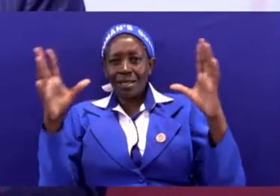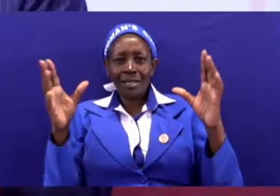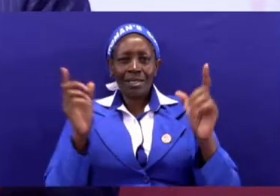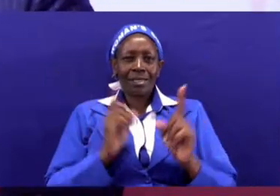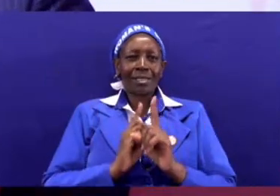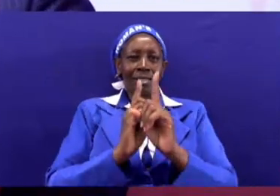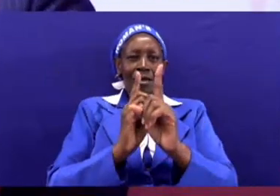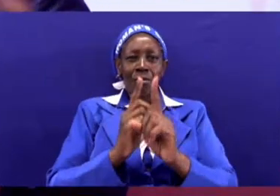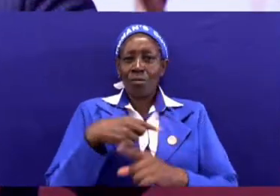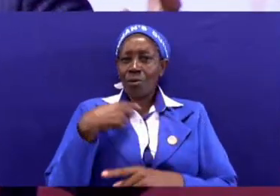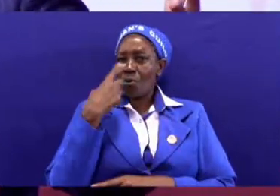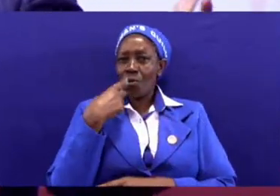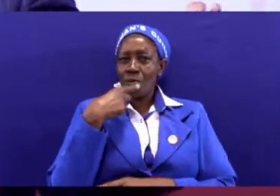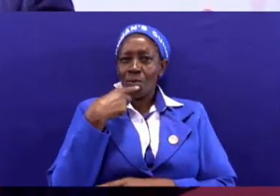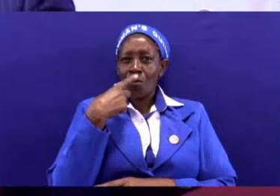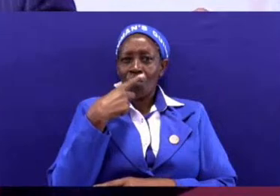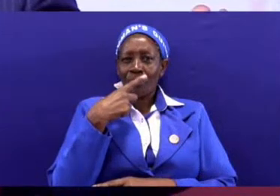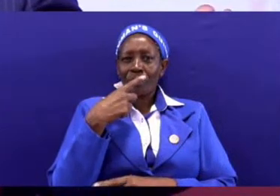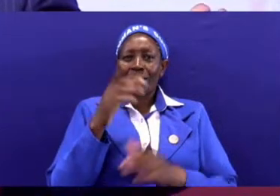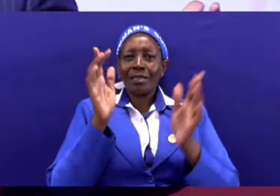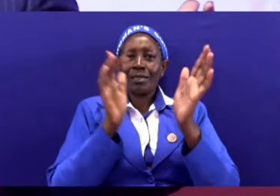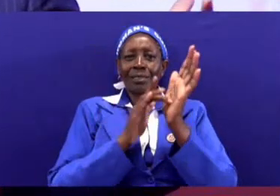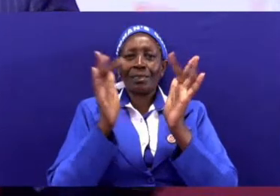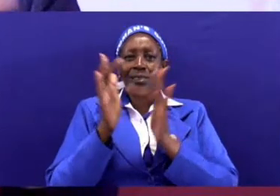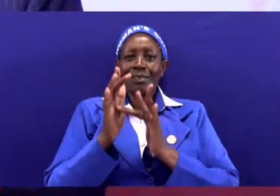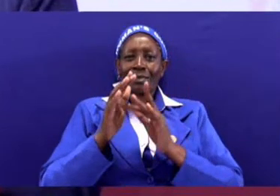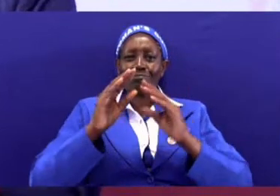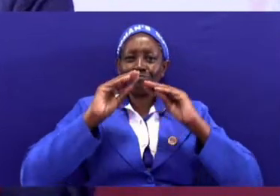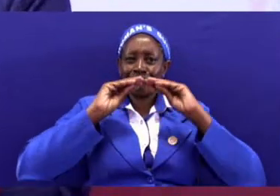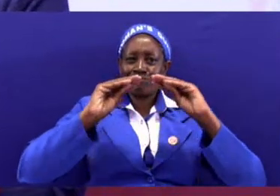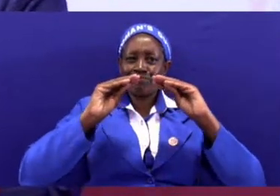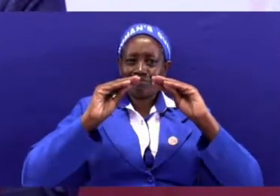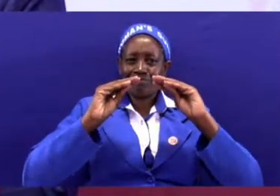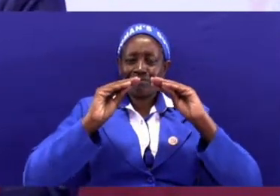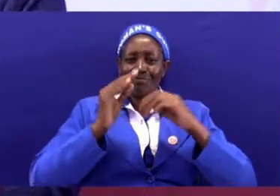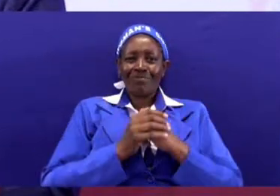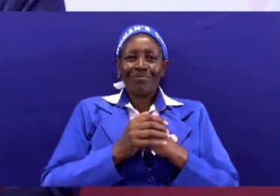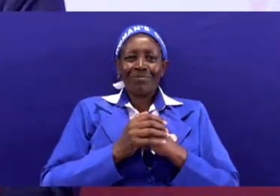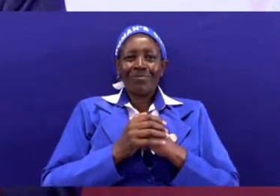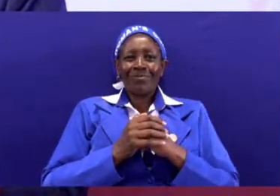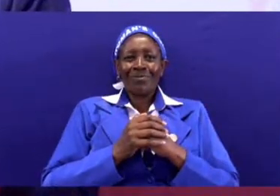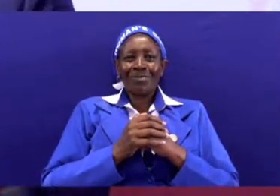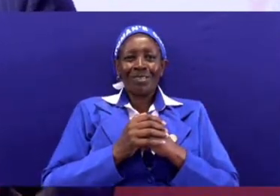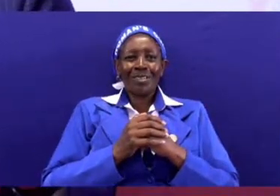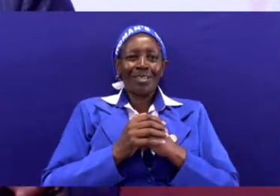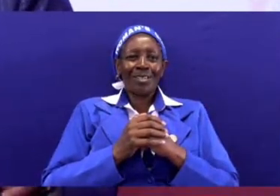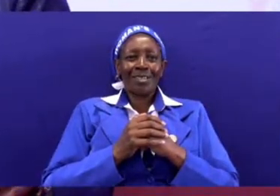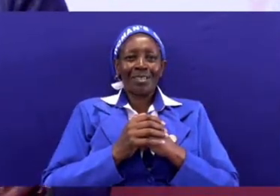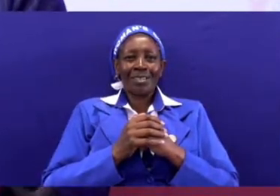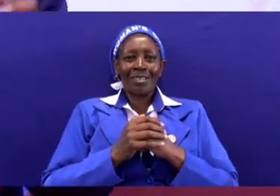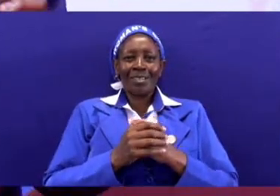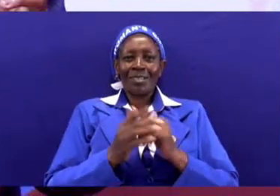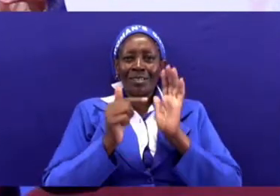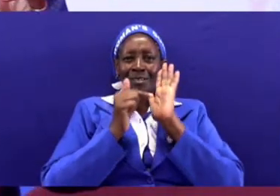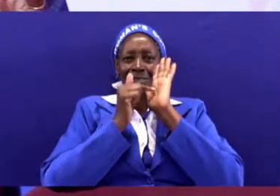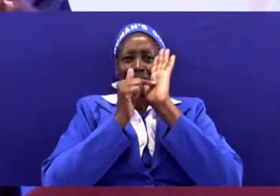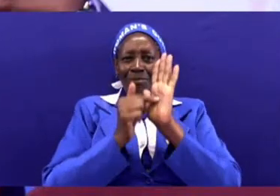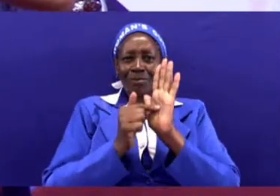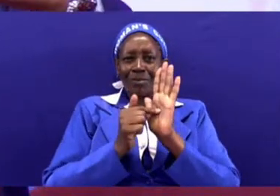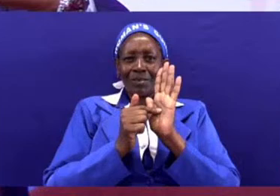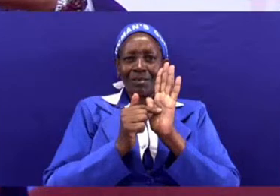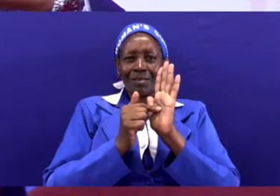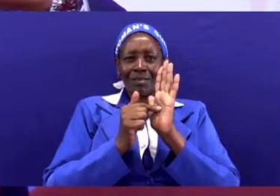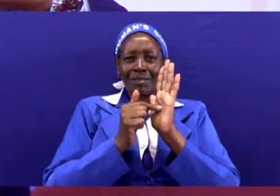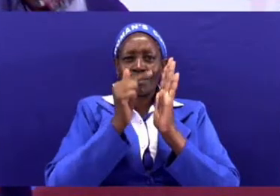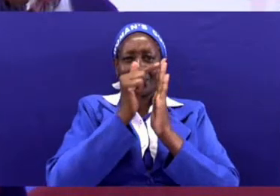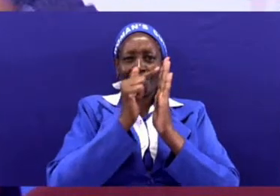And Jesus teaches them a lesson, not by writing on the blackboard or showing a PowerPoint slide, but